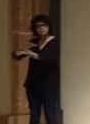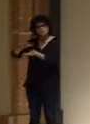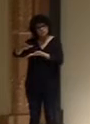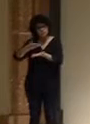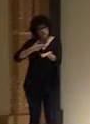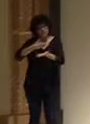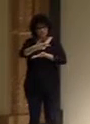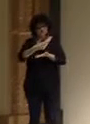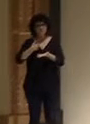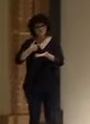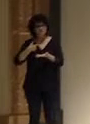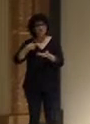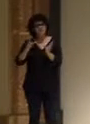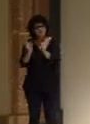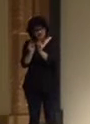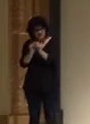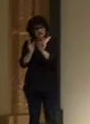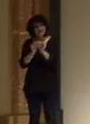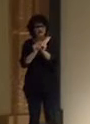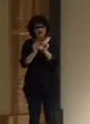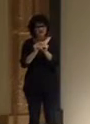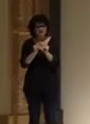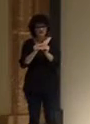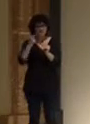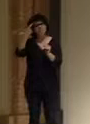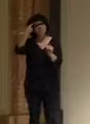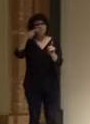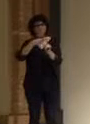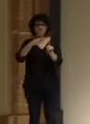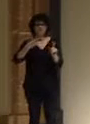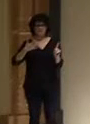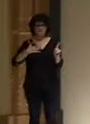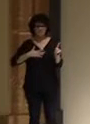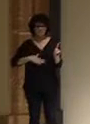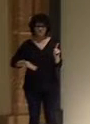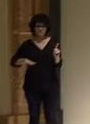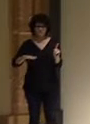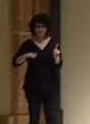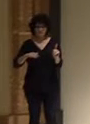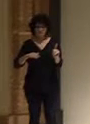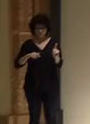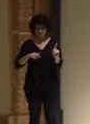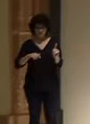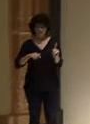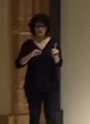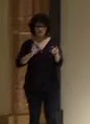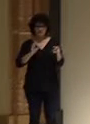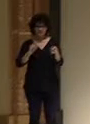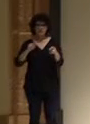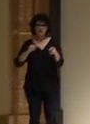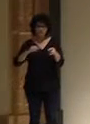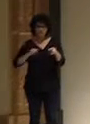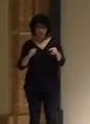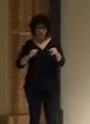participating in the meeting in Brussels on behalf of Creative Scotland, and she was killed by an accident, road